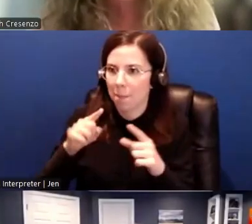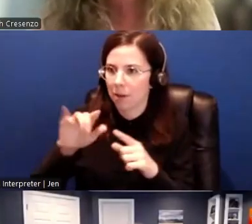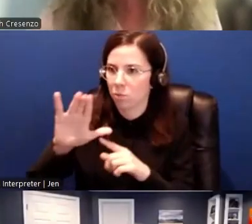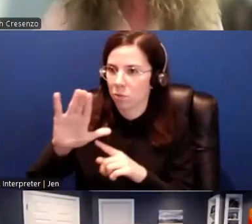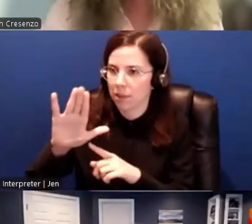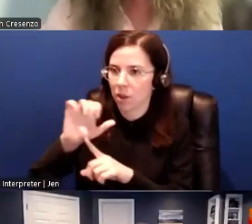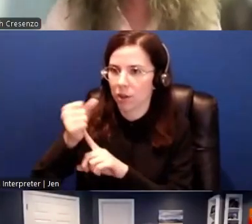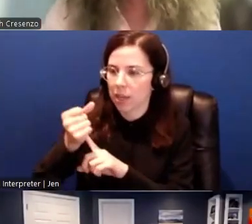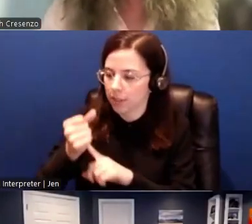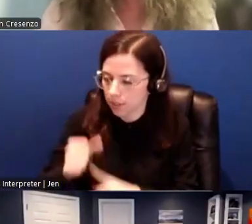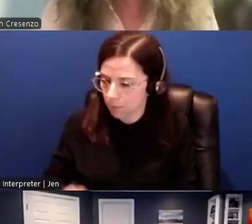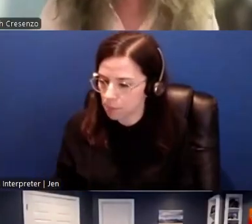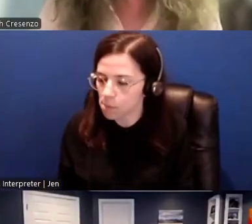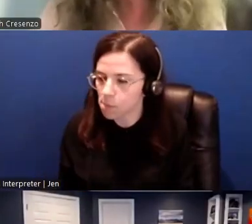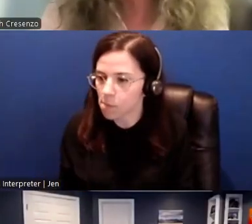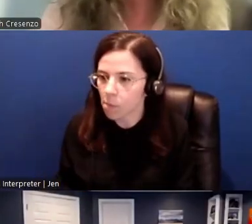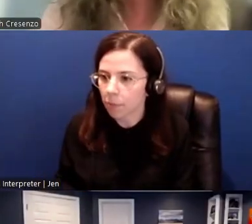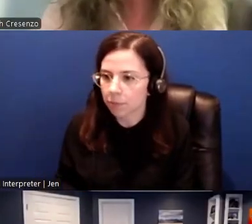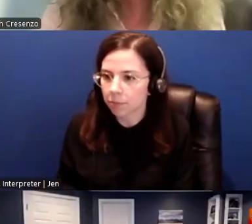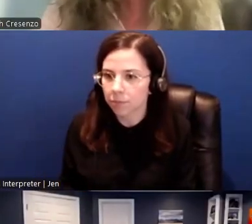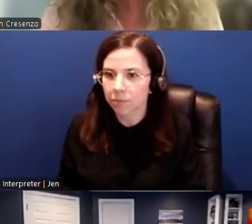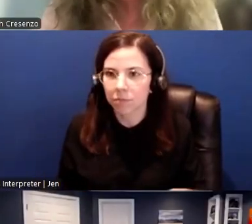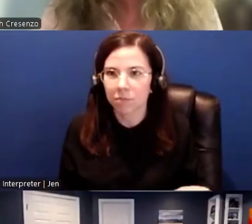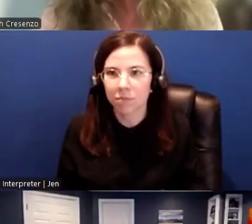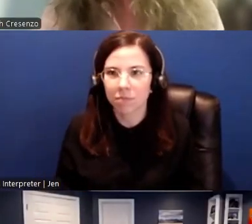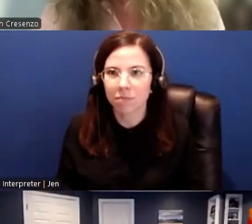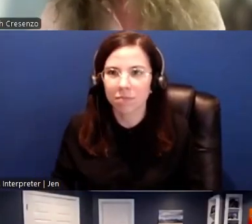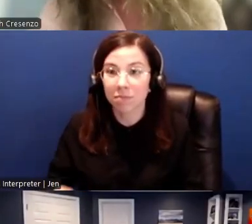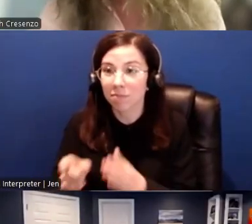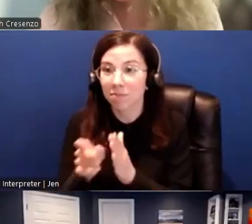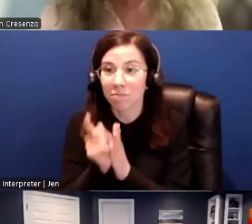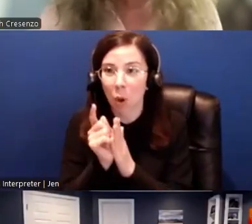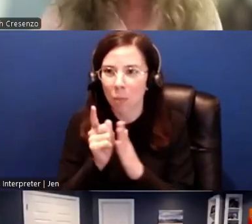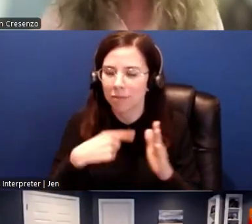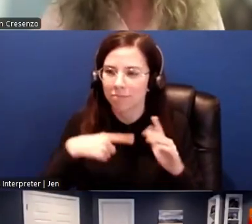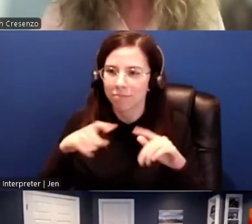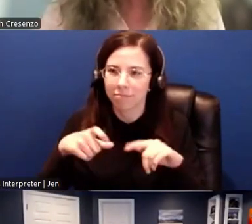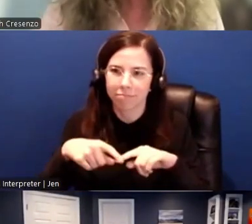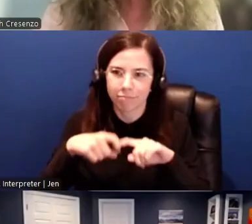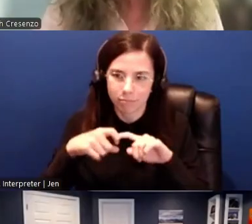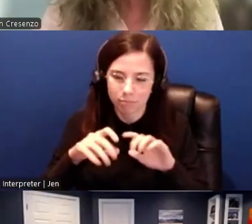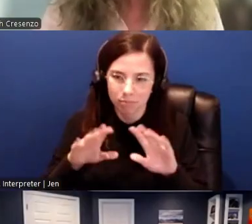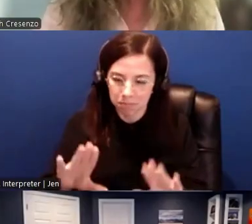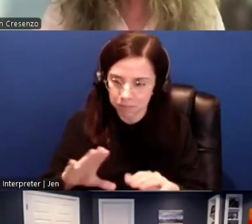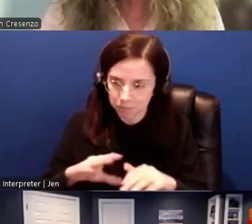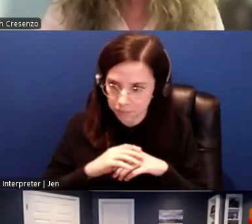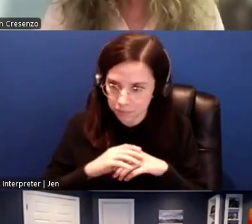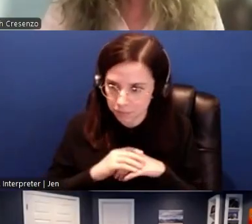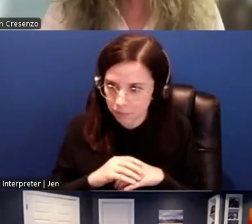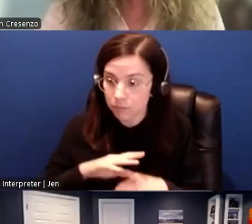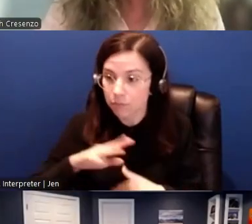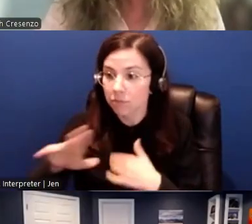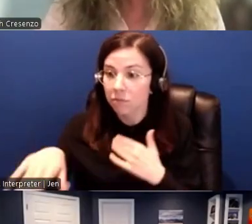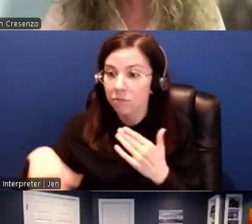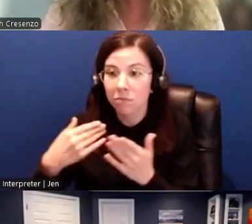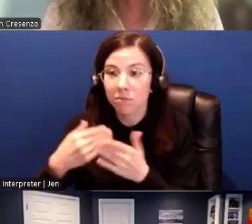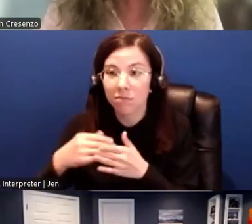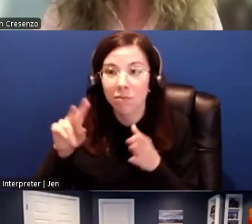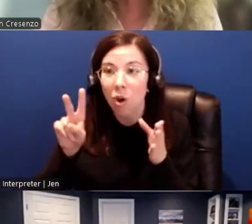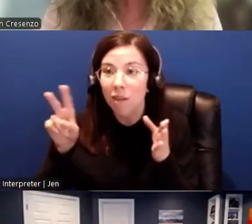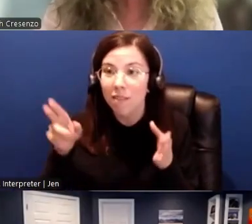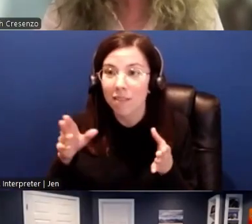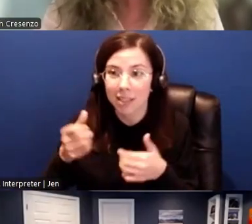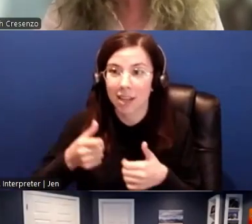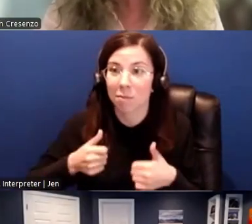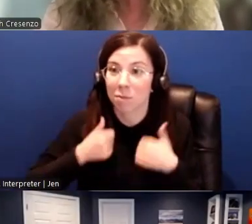case. And I just have to take a moment and say, not every victim survivor wants their case to